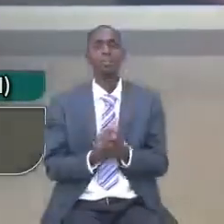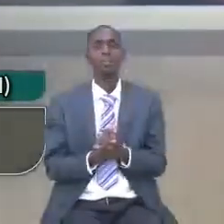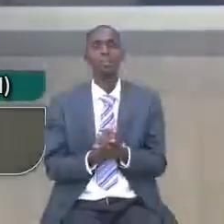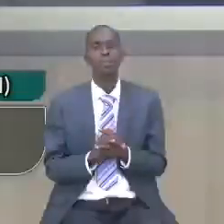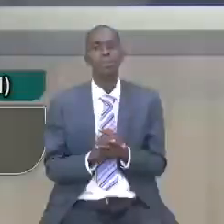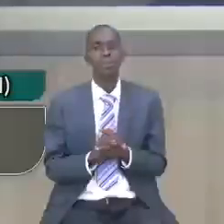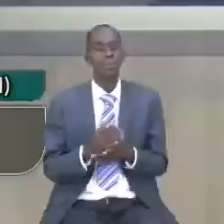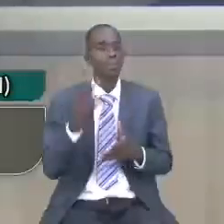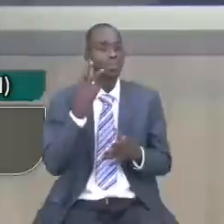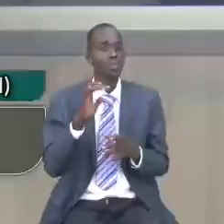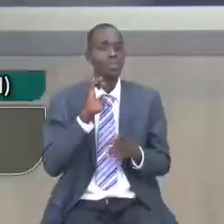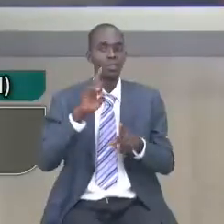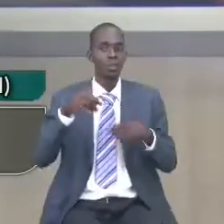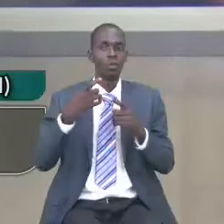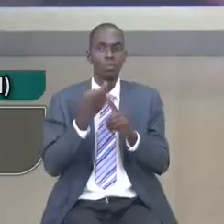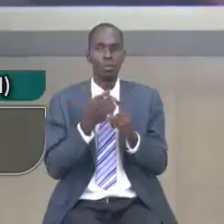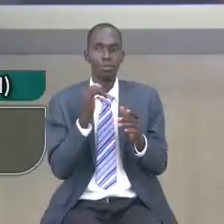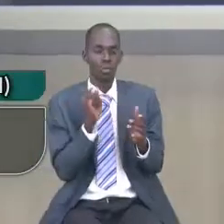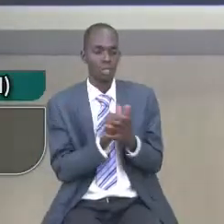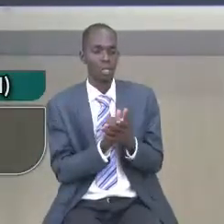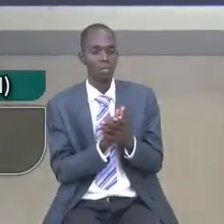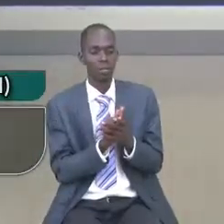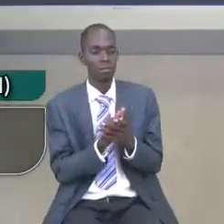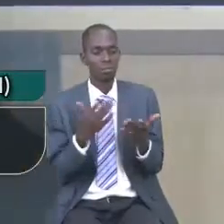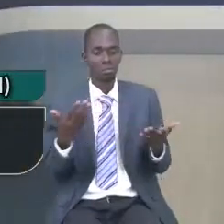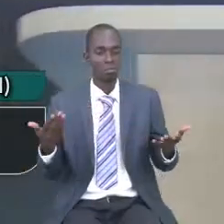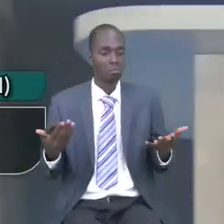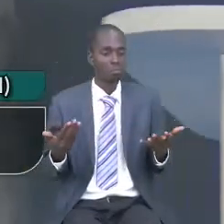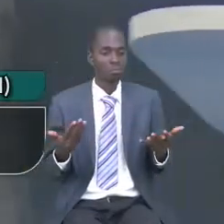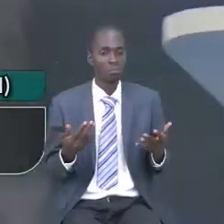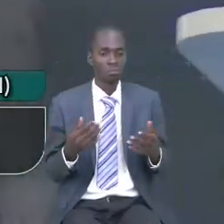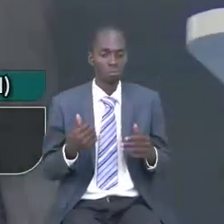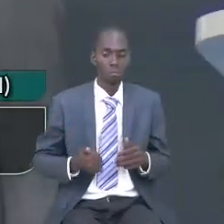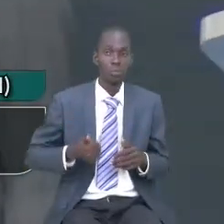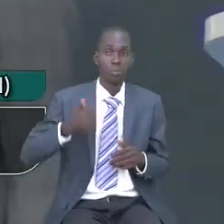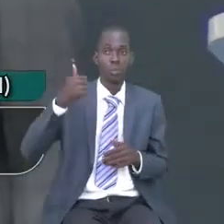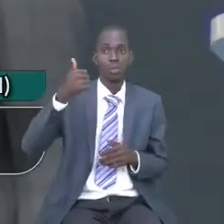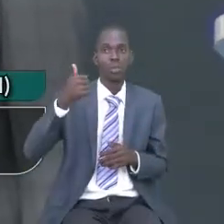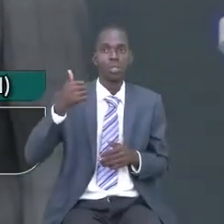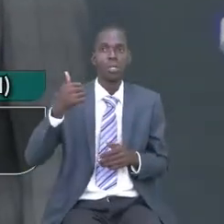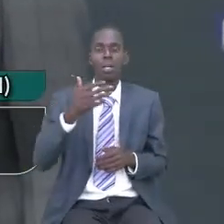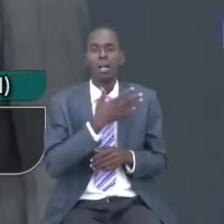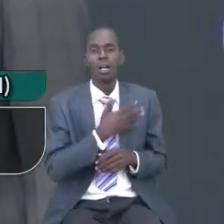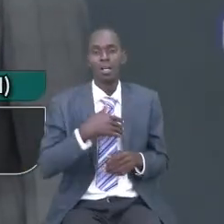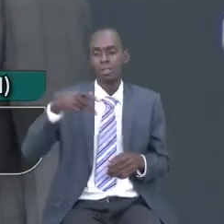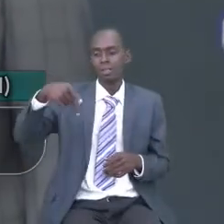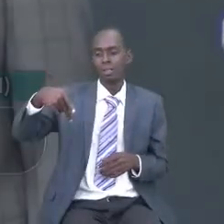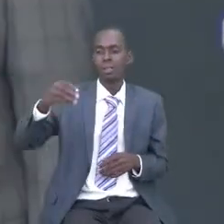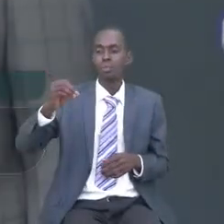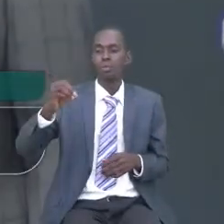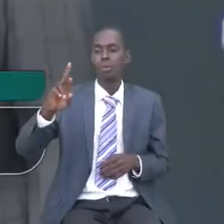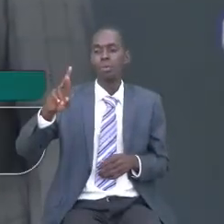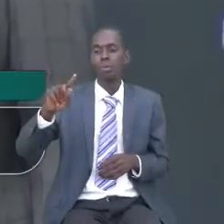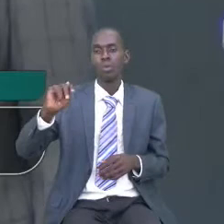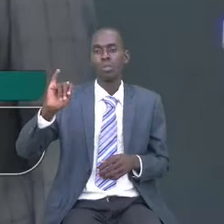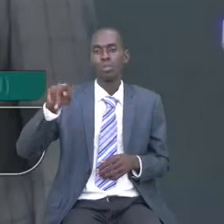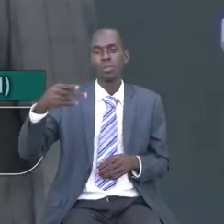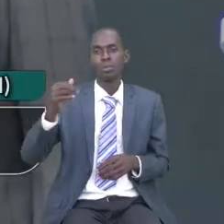that position, and Potiphar said, foolish man, filthy